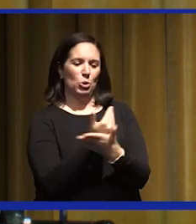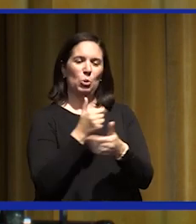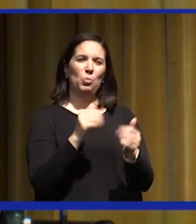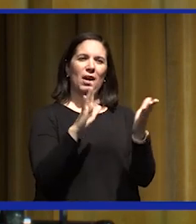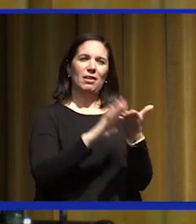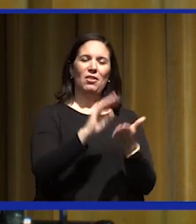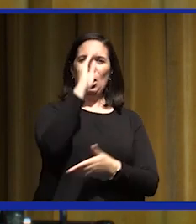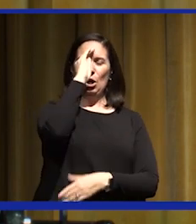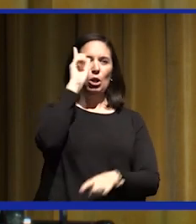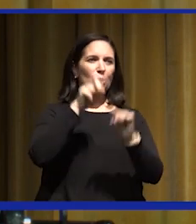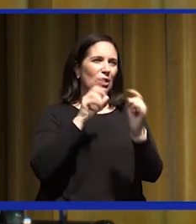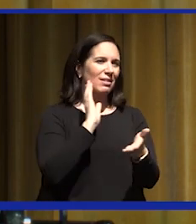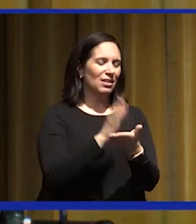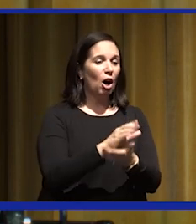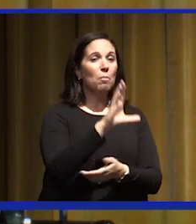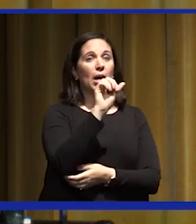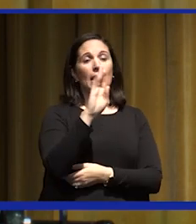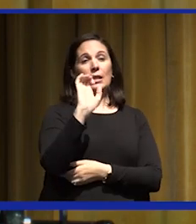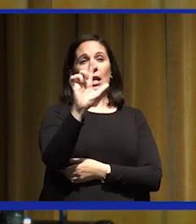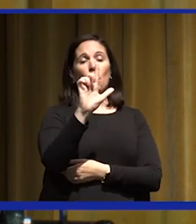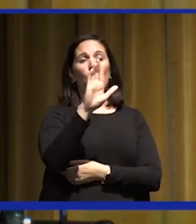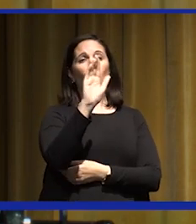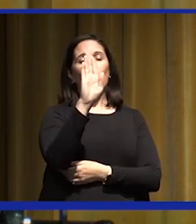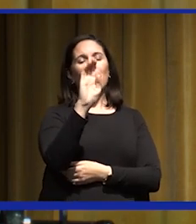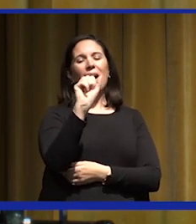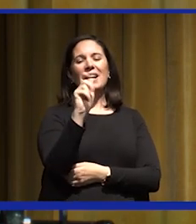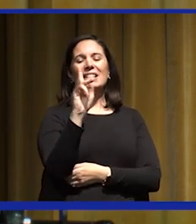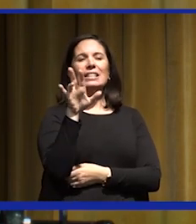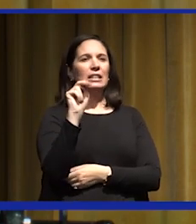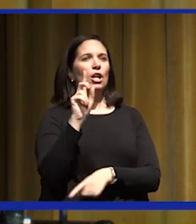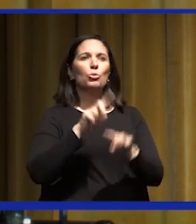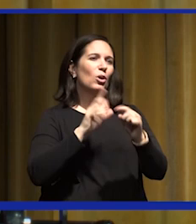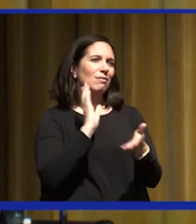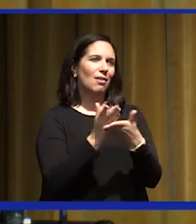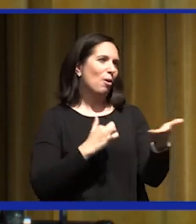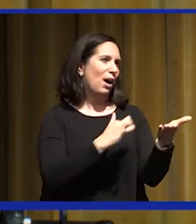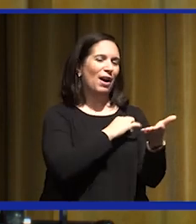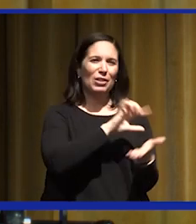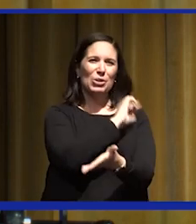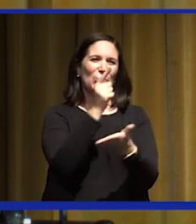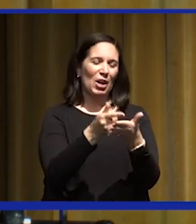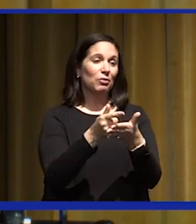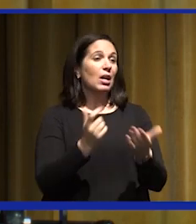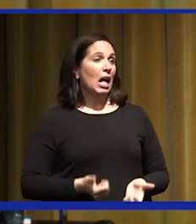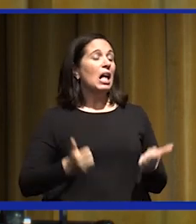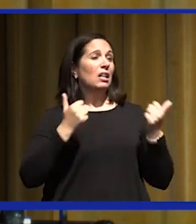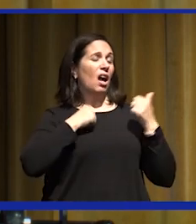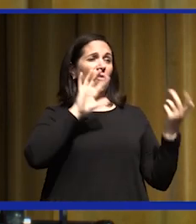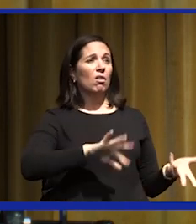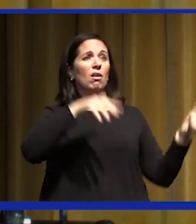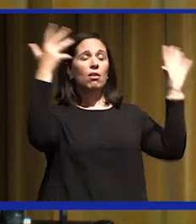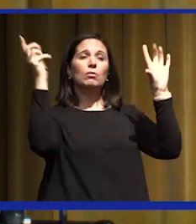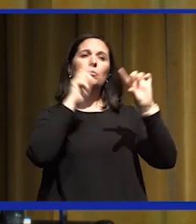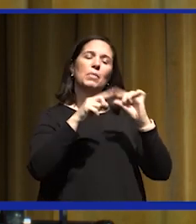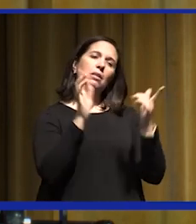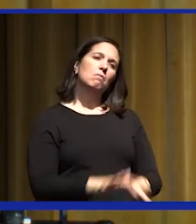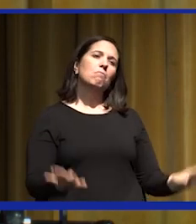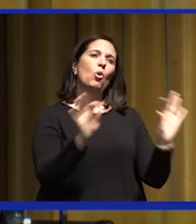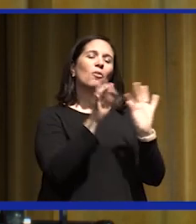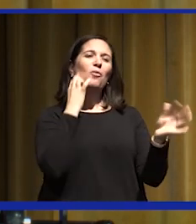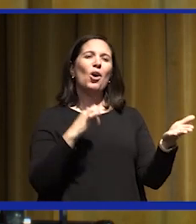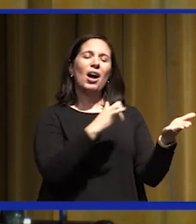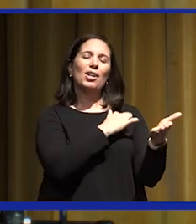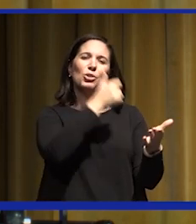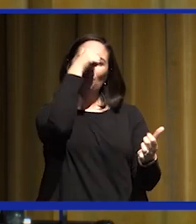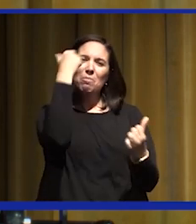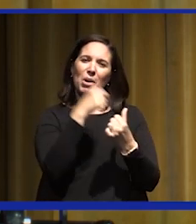not even Carol Baskin could prevent the 2020 class from graduating. Although our lives have been turned upside down, it is important to remember that